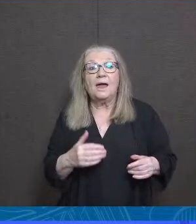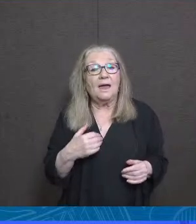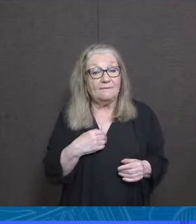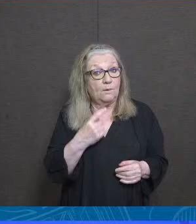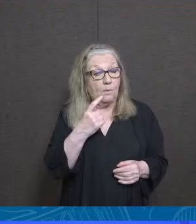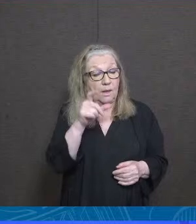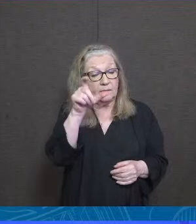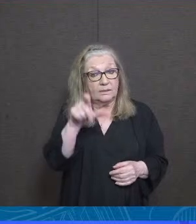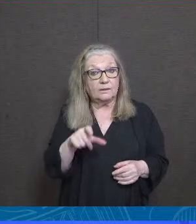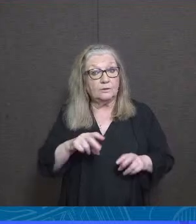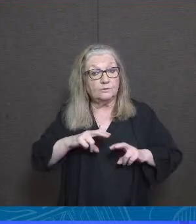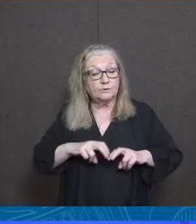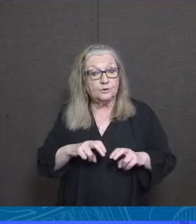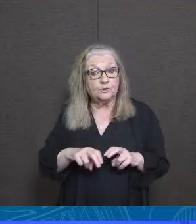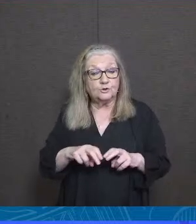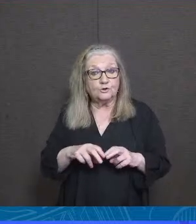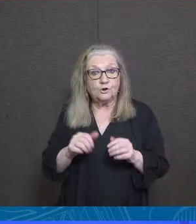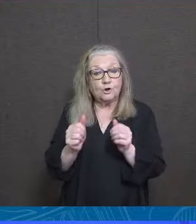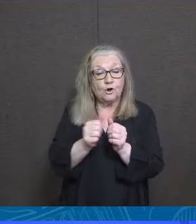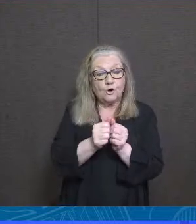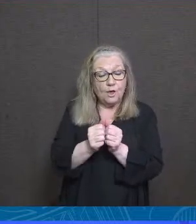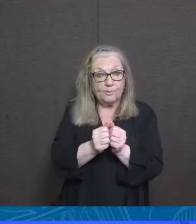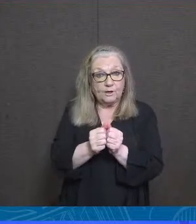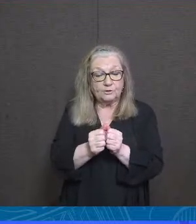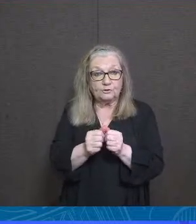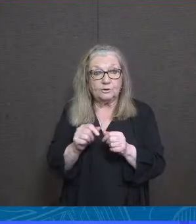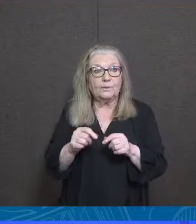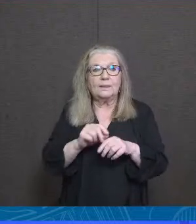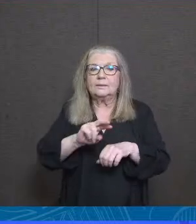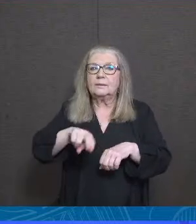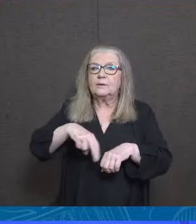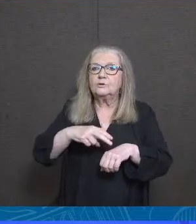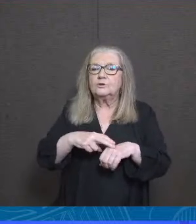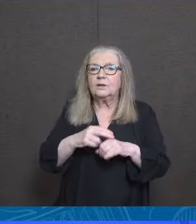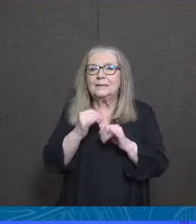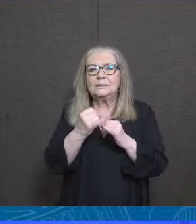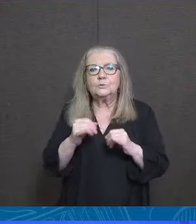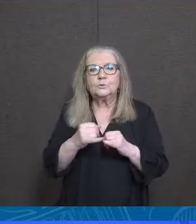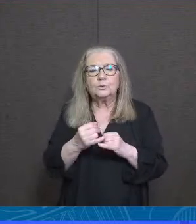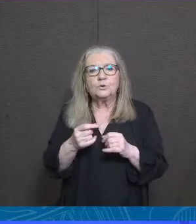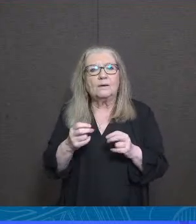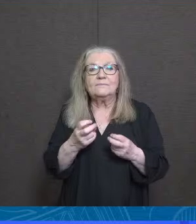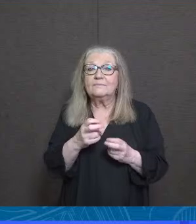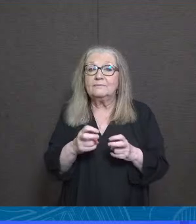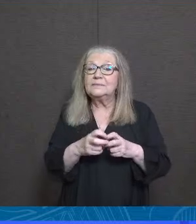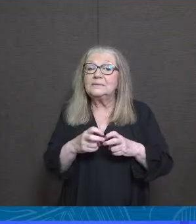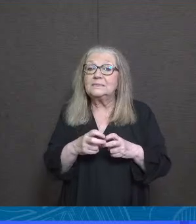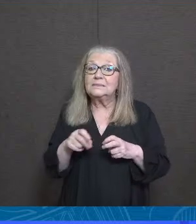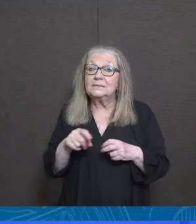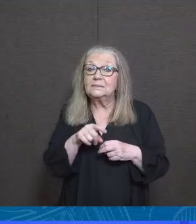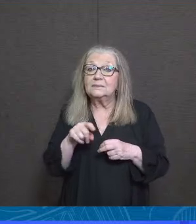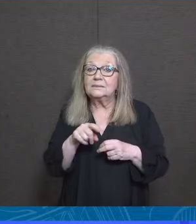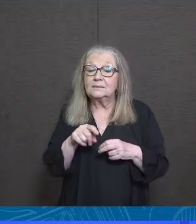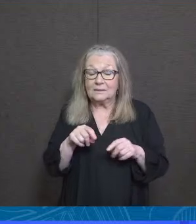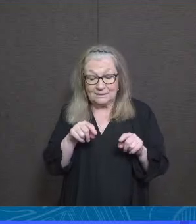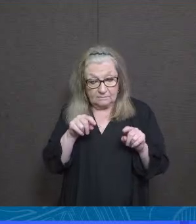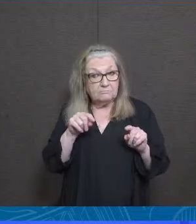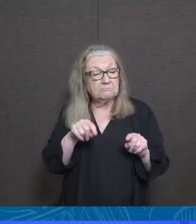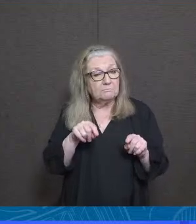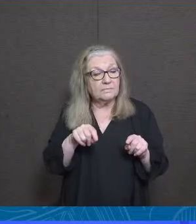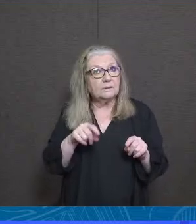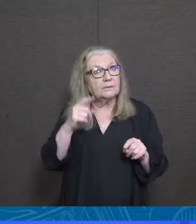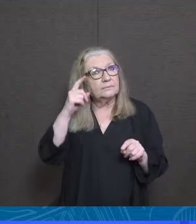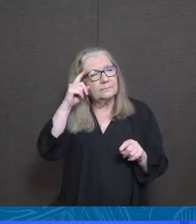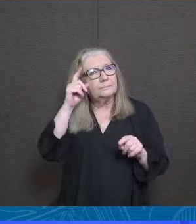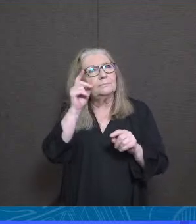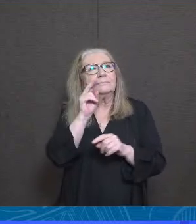collaborations with UP and National Institute of Physics, where they estimate,